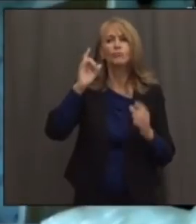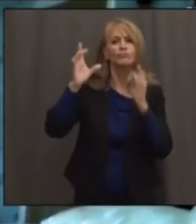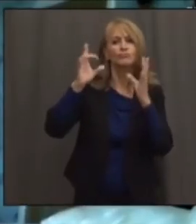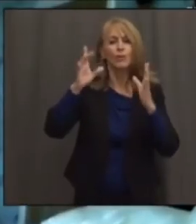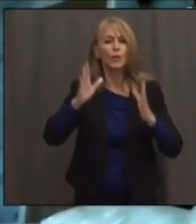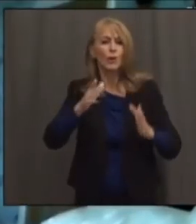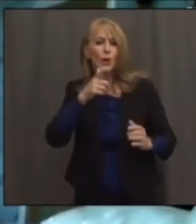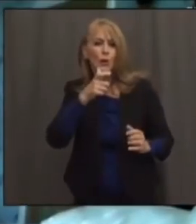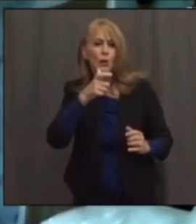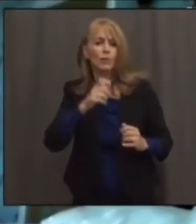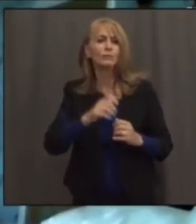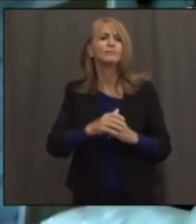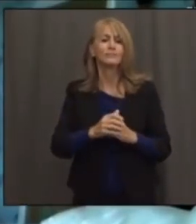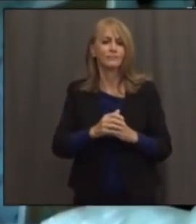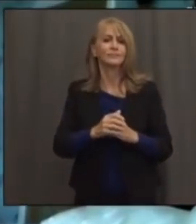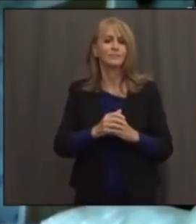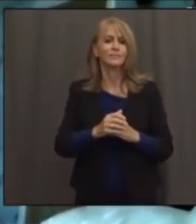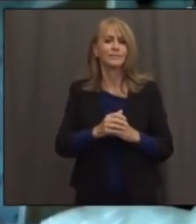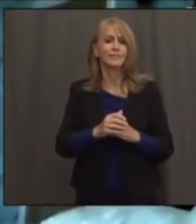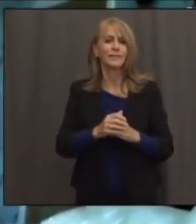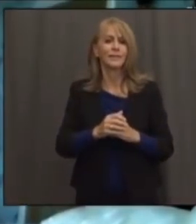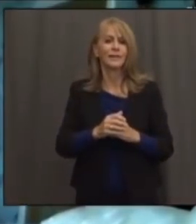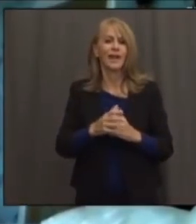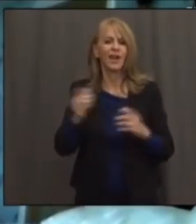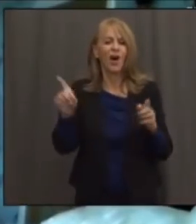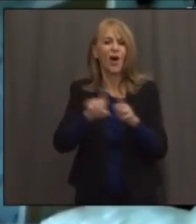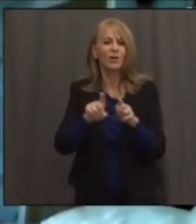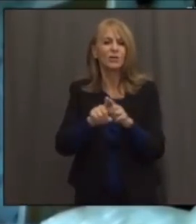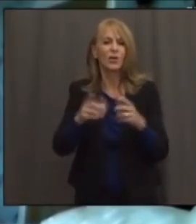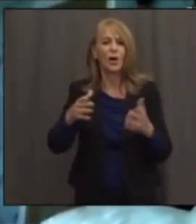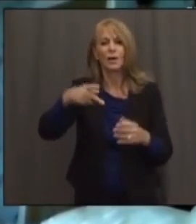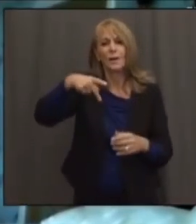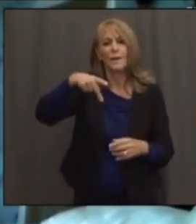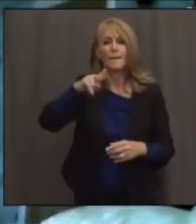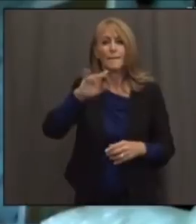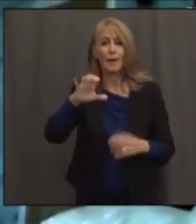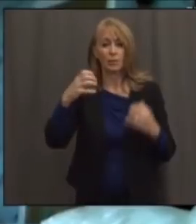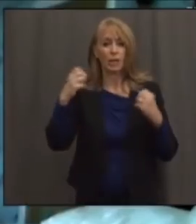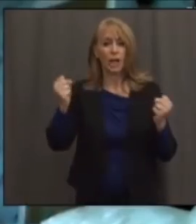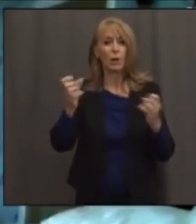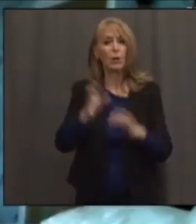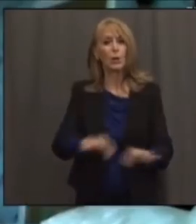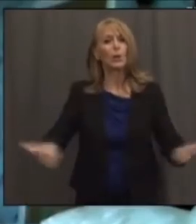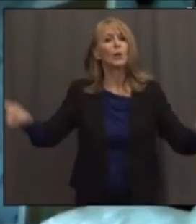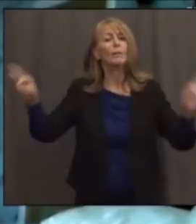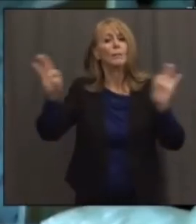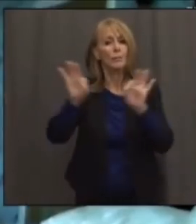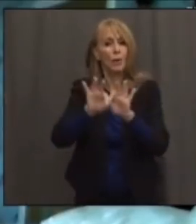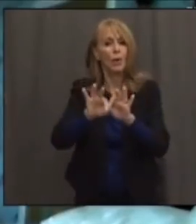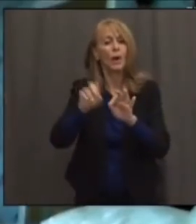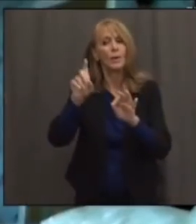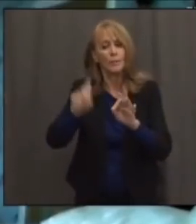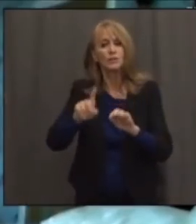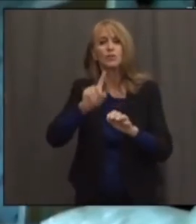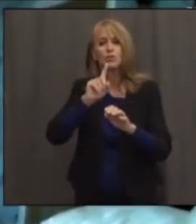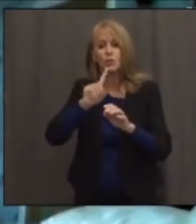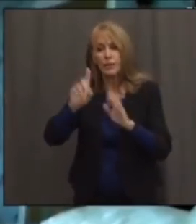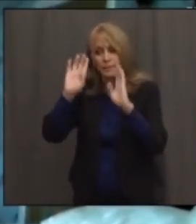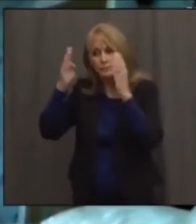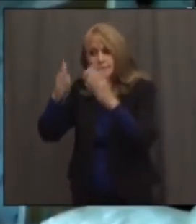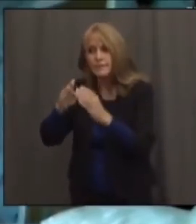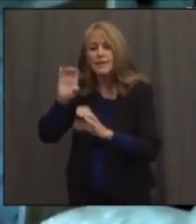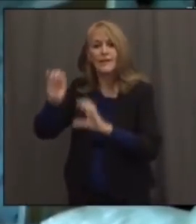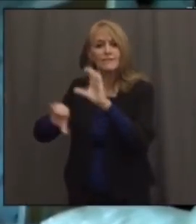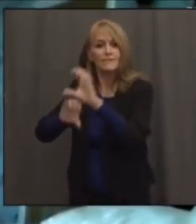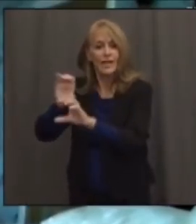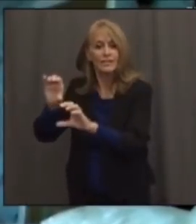one of the other messages that came out is that public health makes a difference and that we need to continue to invest in it. And we need to